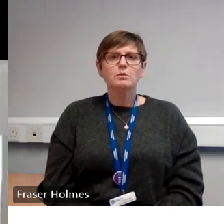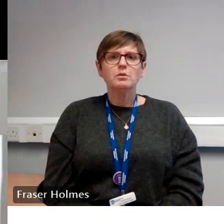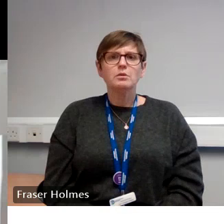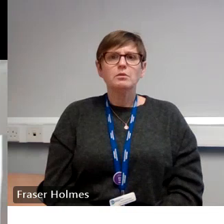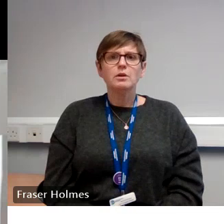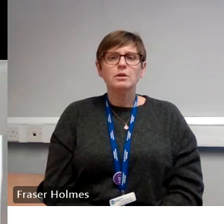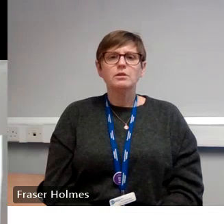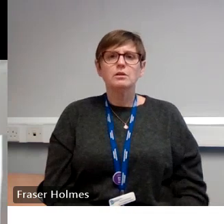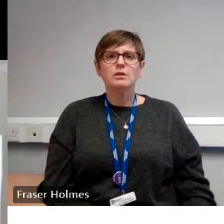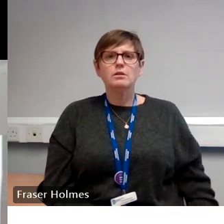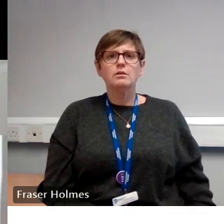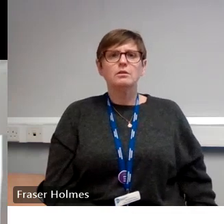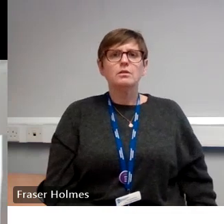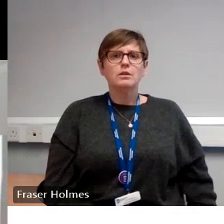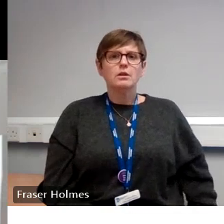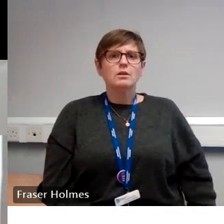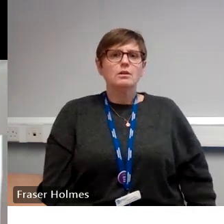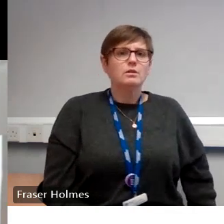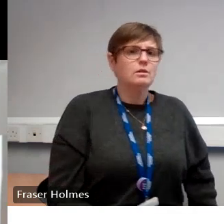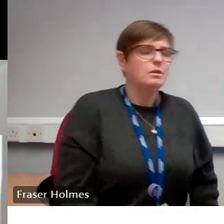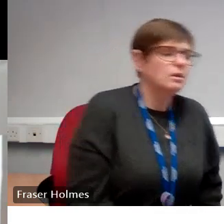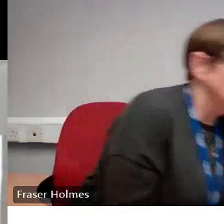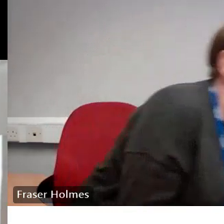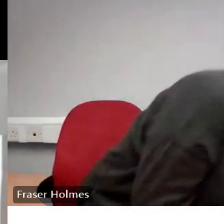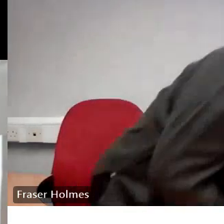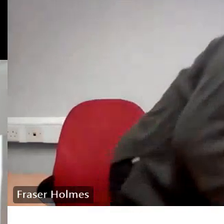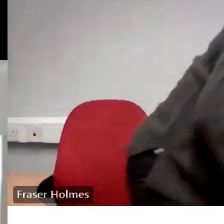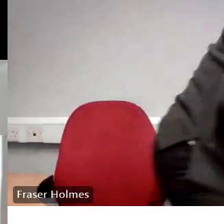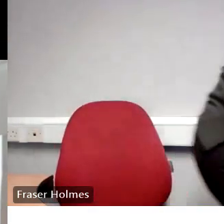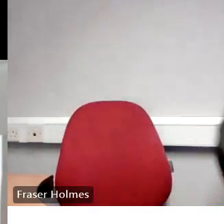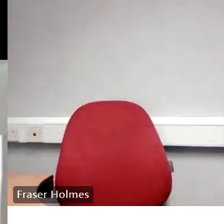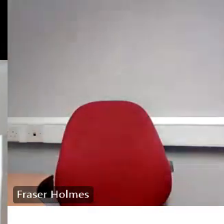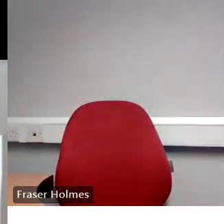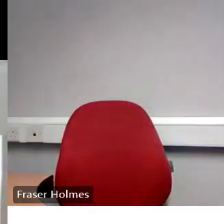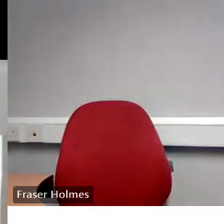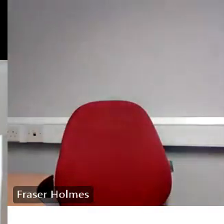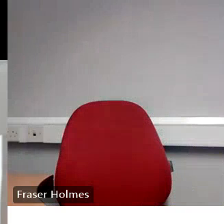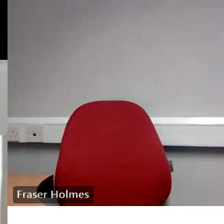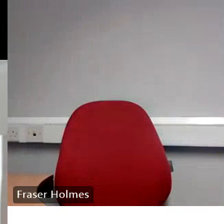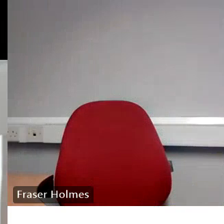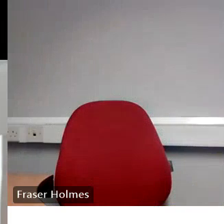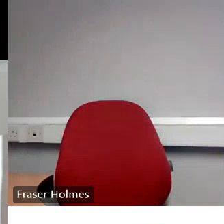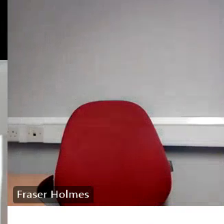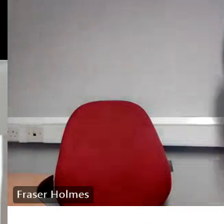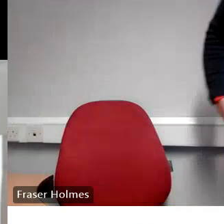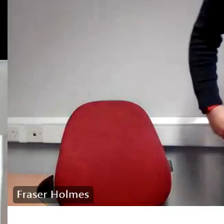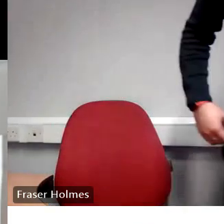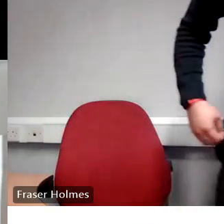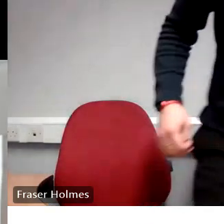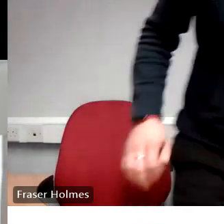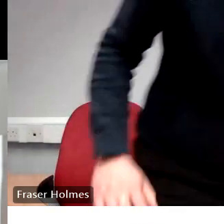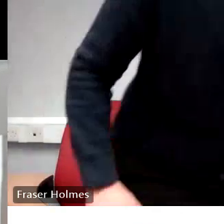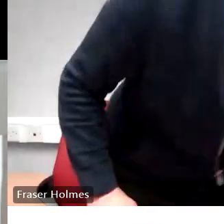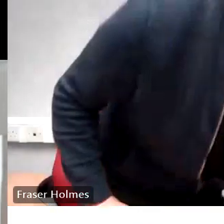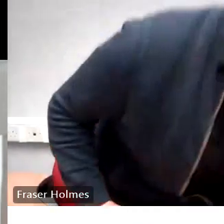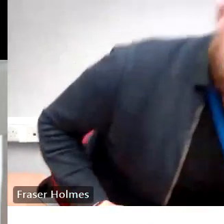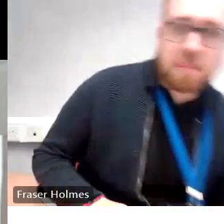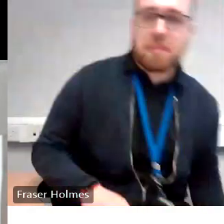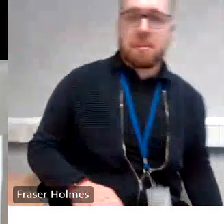offer weight management support, we offer stop smoking support, we also deliver NHS health checks, we do receive referrals from social